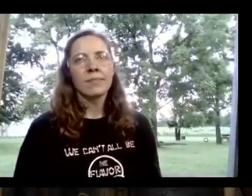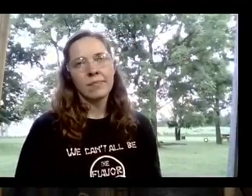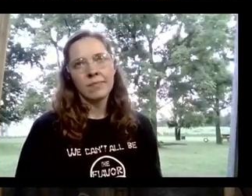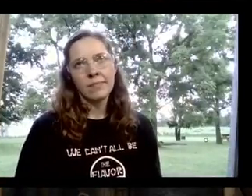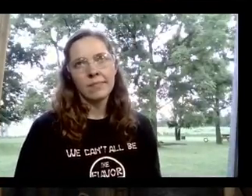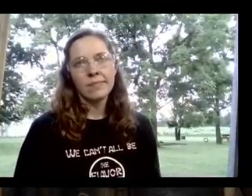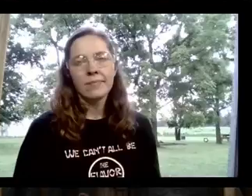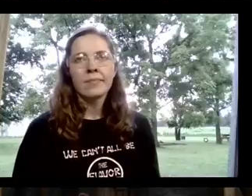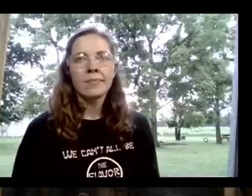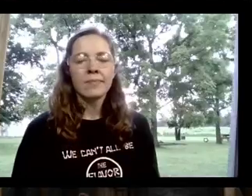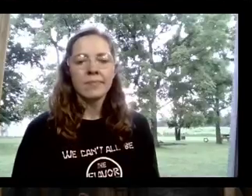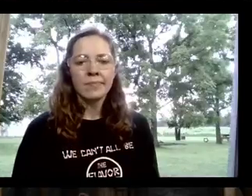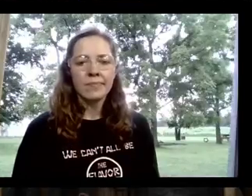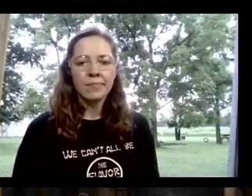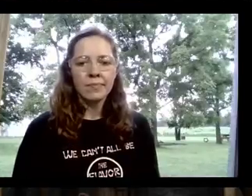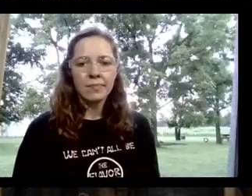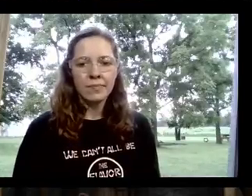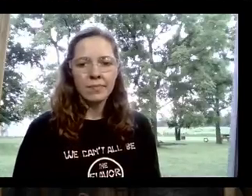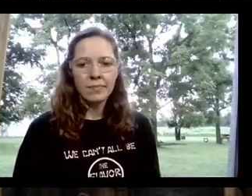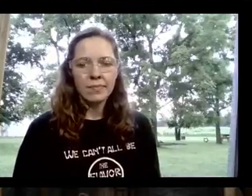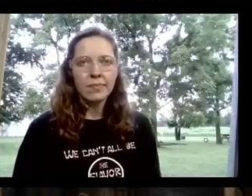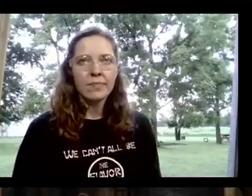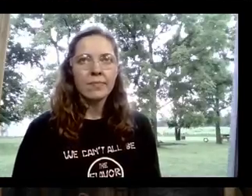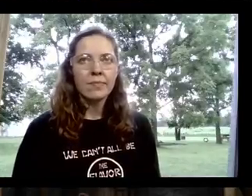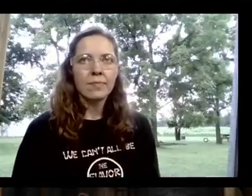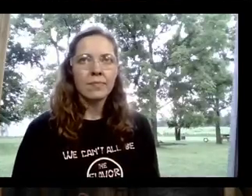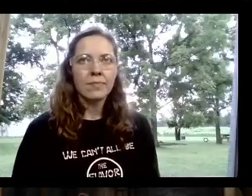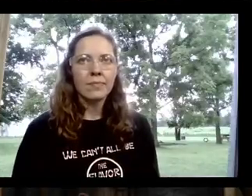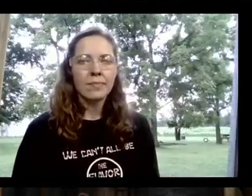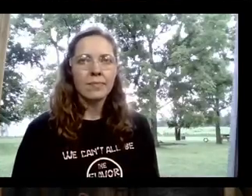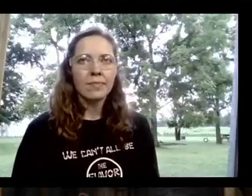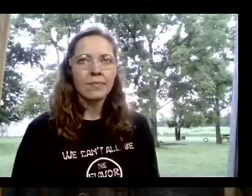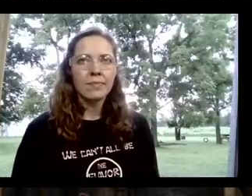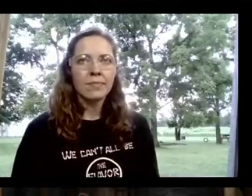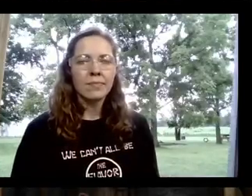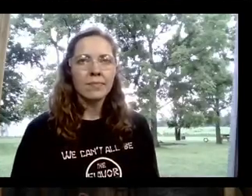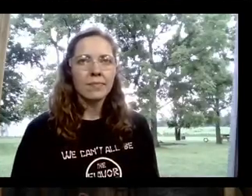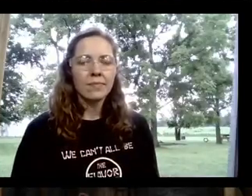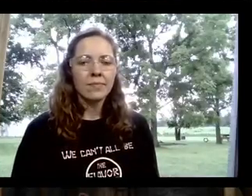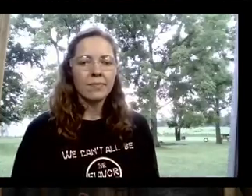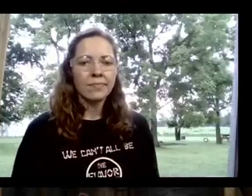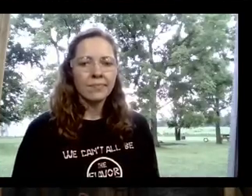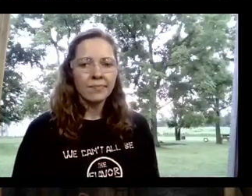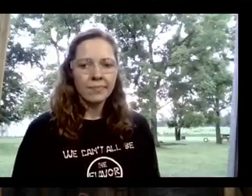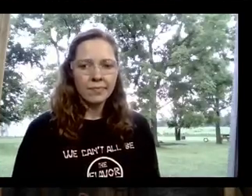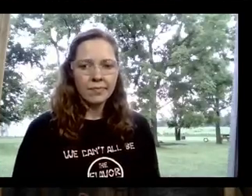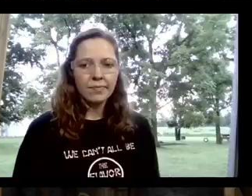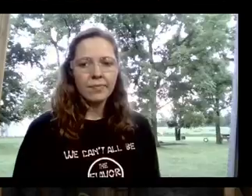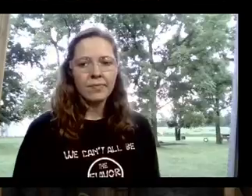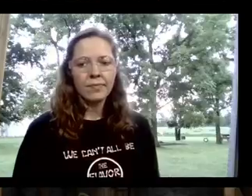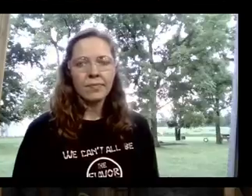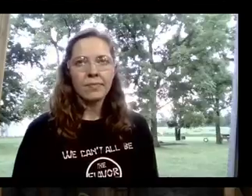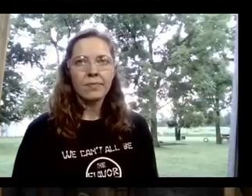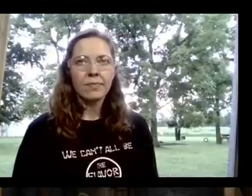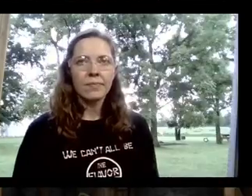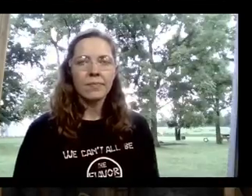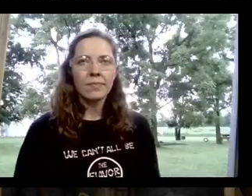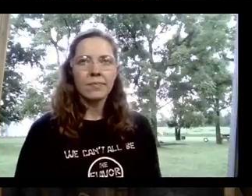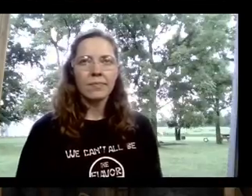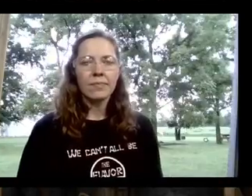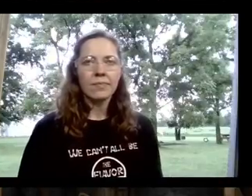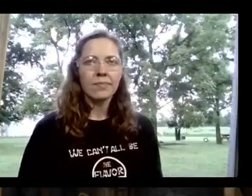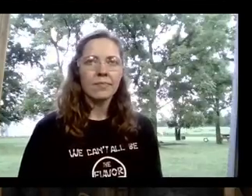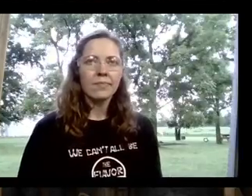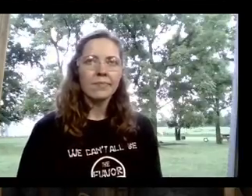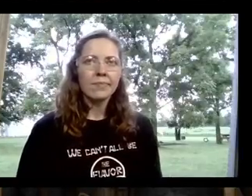stream, we were working on doing the barbell for the screw of the vise, and I got that mostly welded